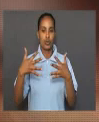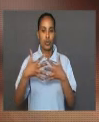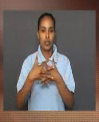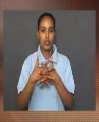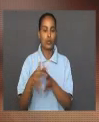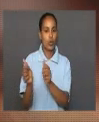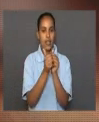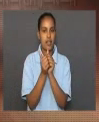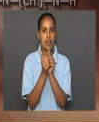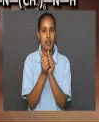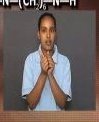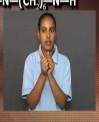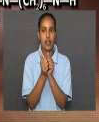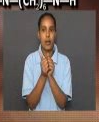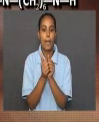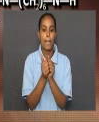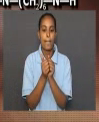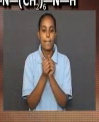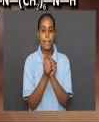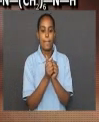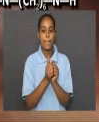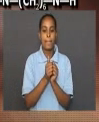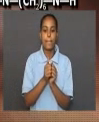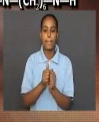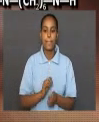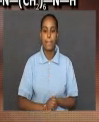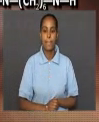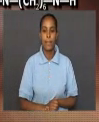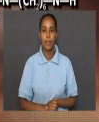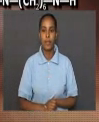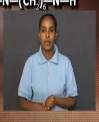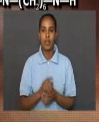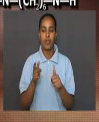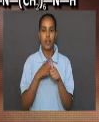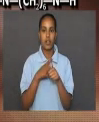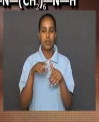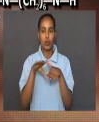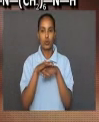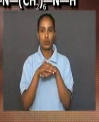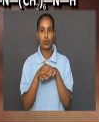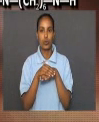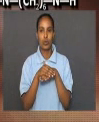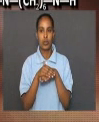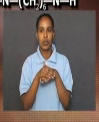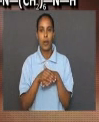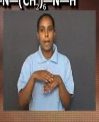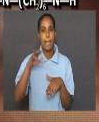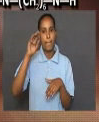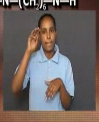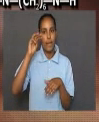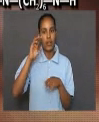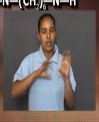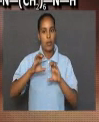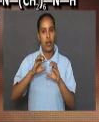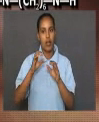joined together by peptide bonds. It was first produced by the petrochemical